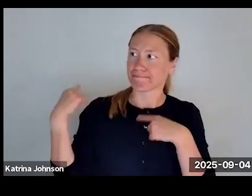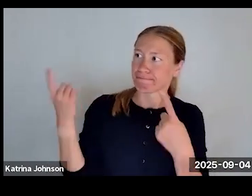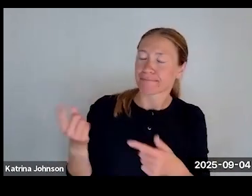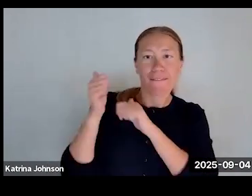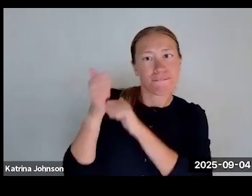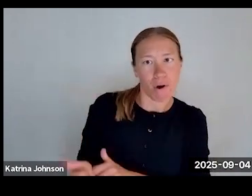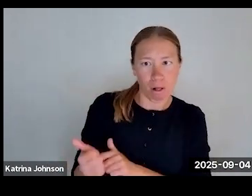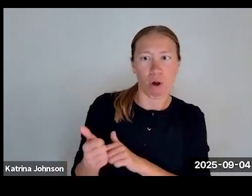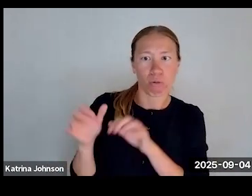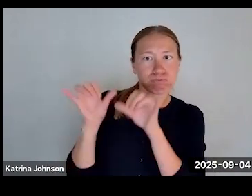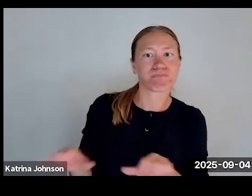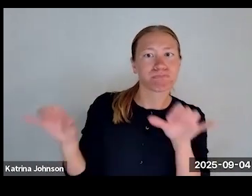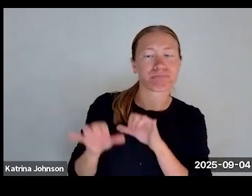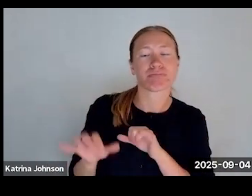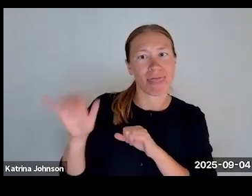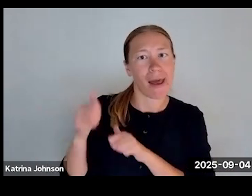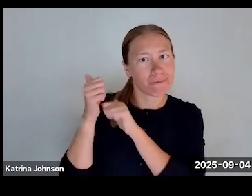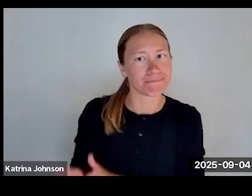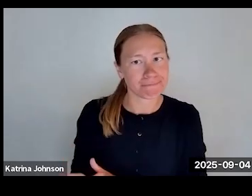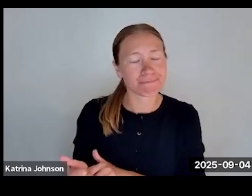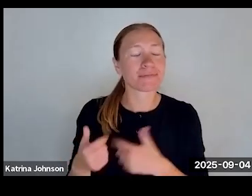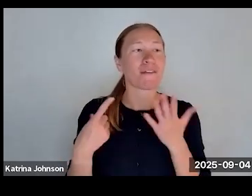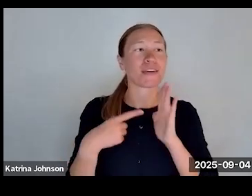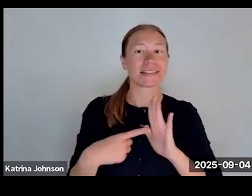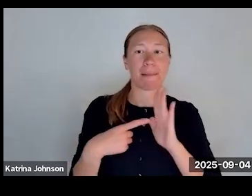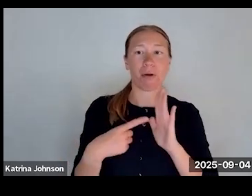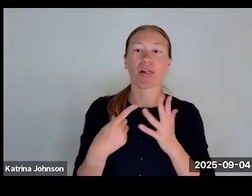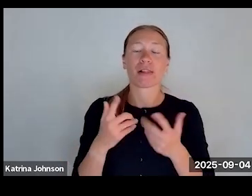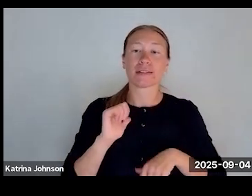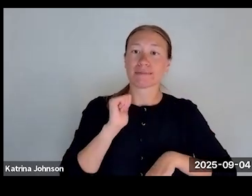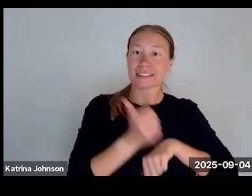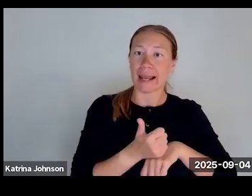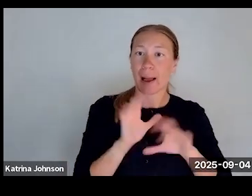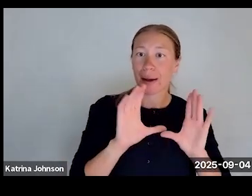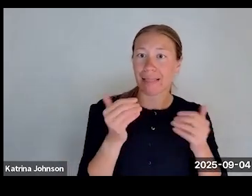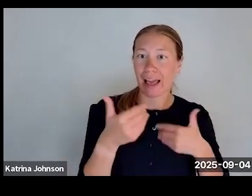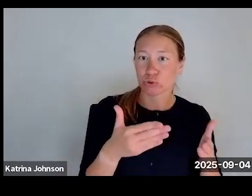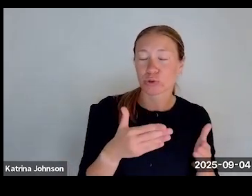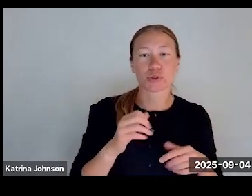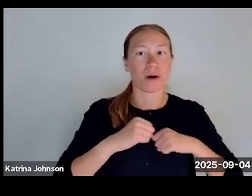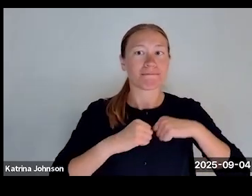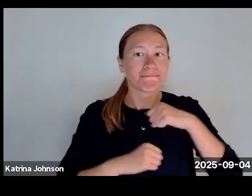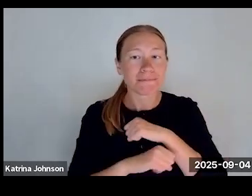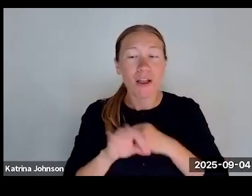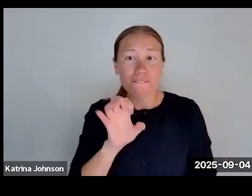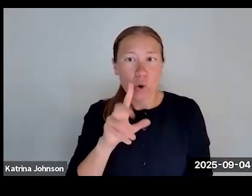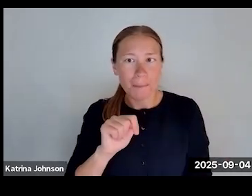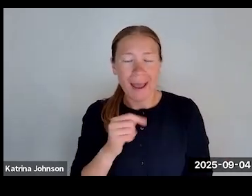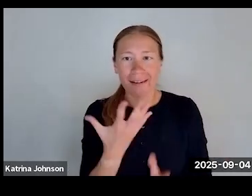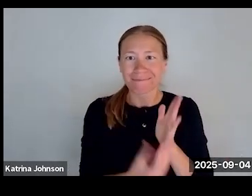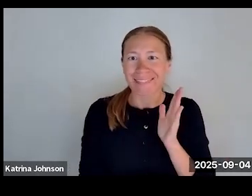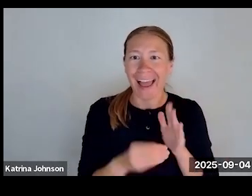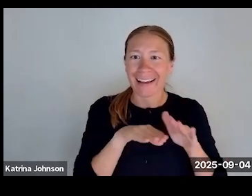they've always been done that way. For instance, selecting classrooms or formats that lack accessibility